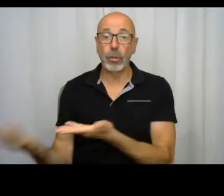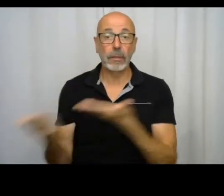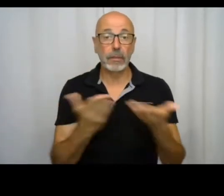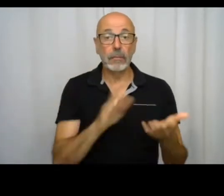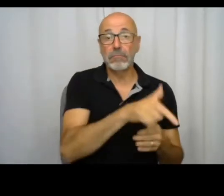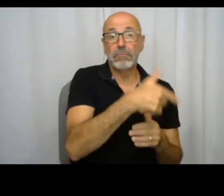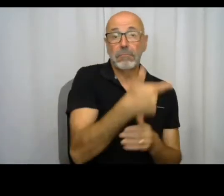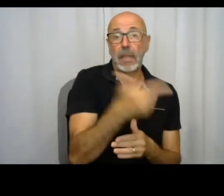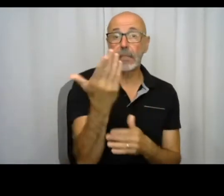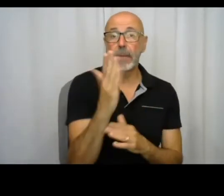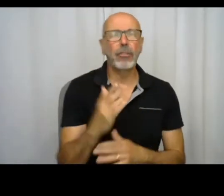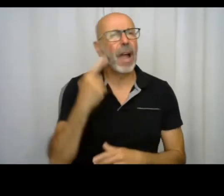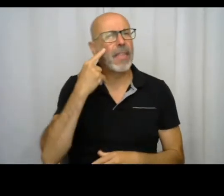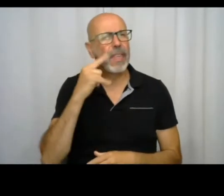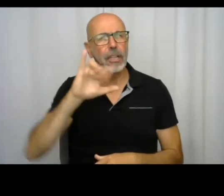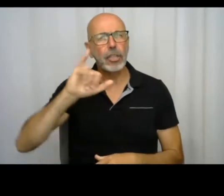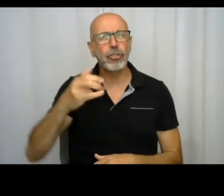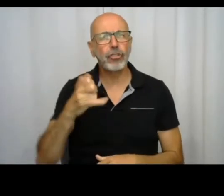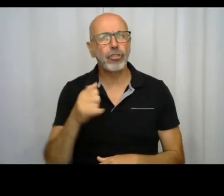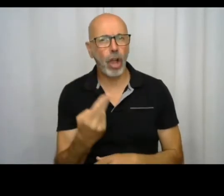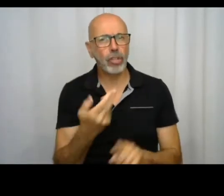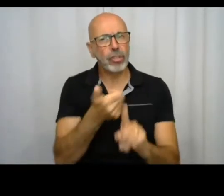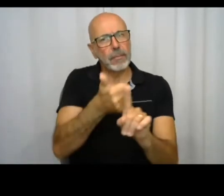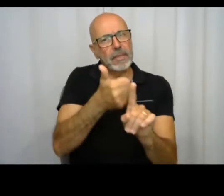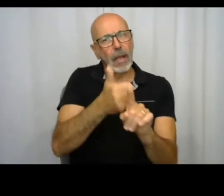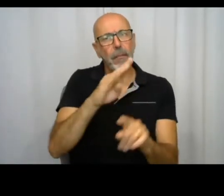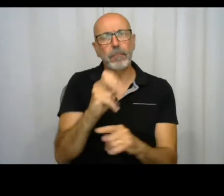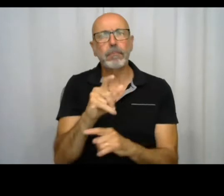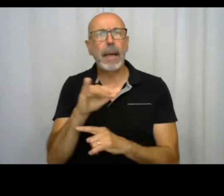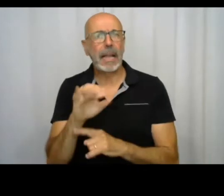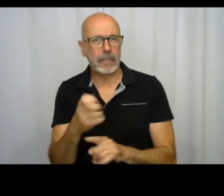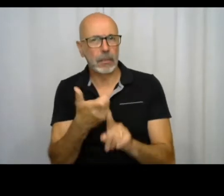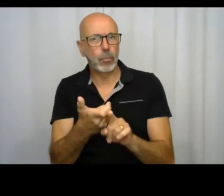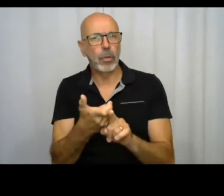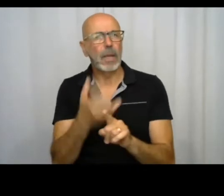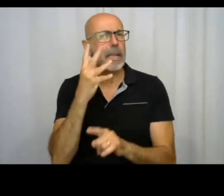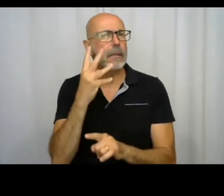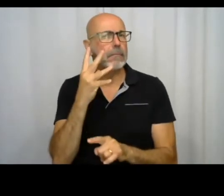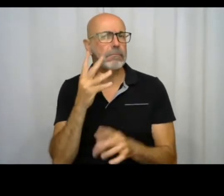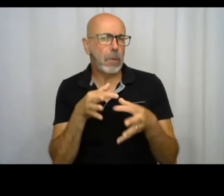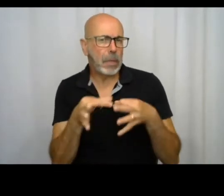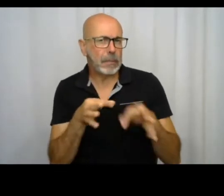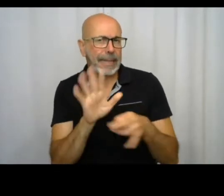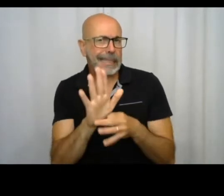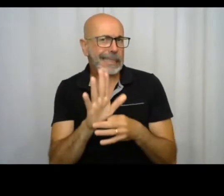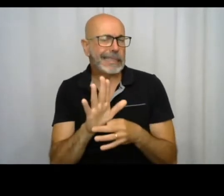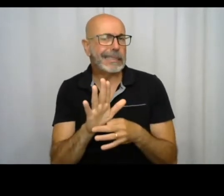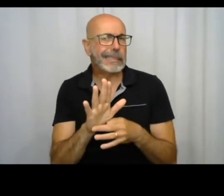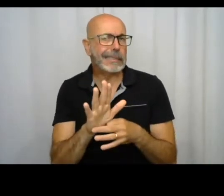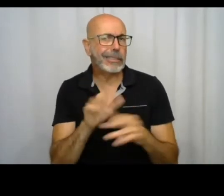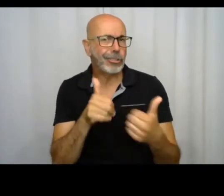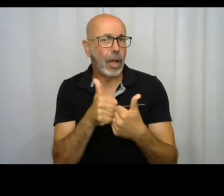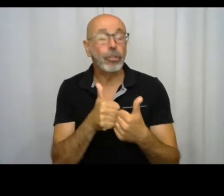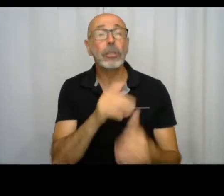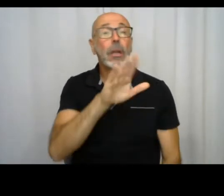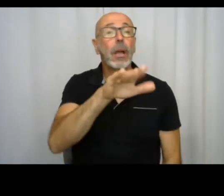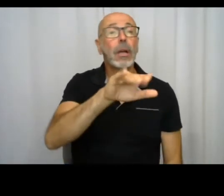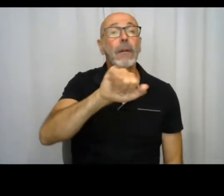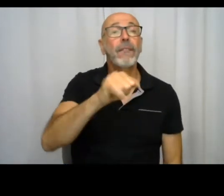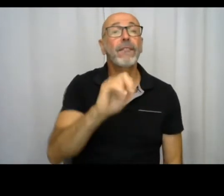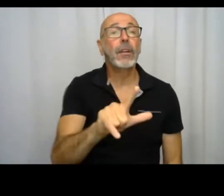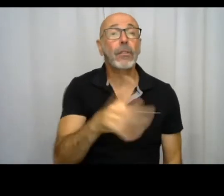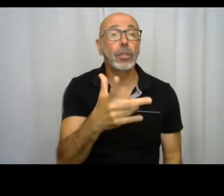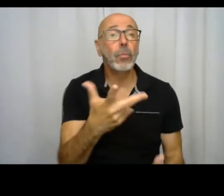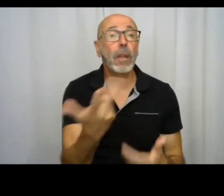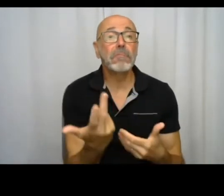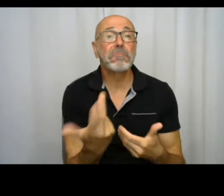I believe Josh Basil is going to explain some of his challenges. And Phil, did you want to jump in too before we